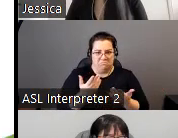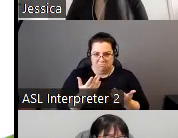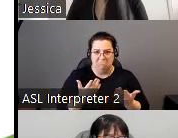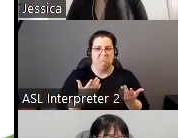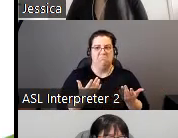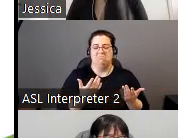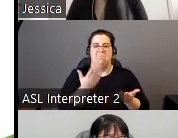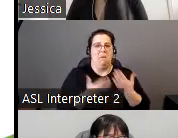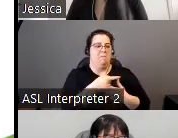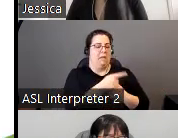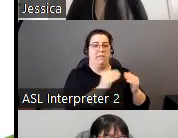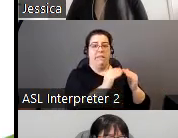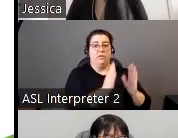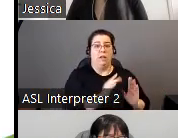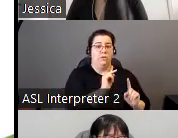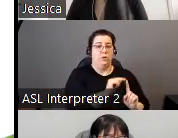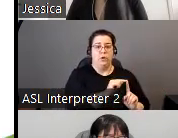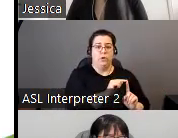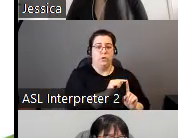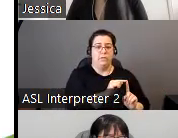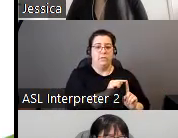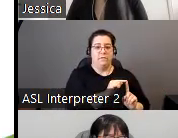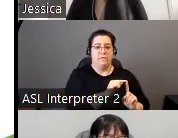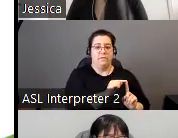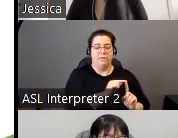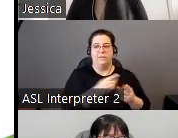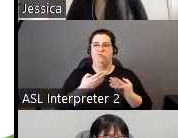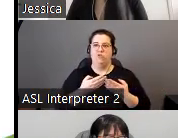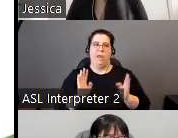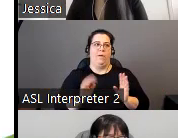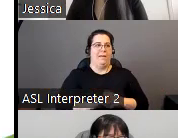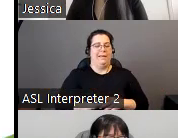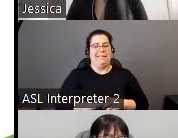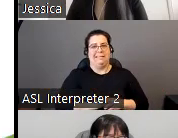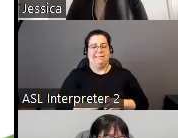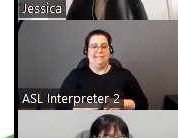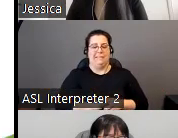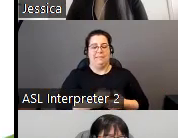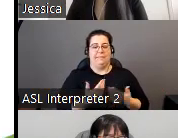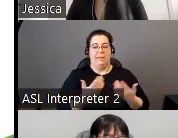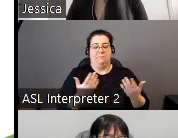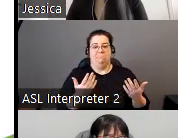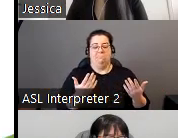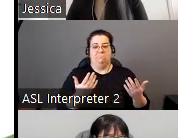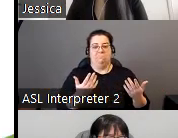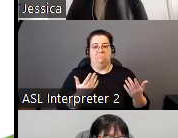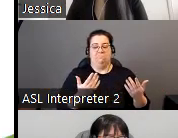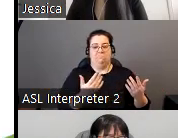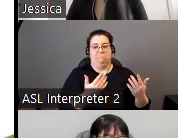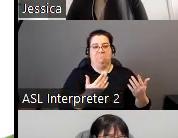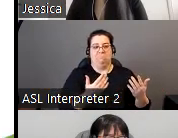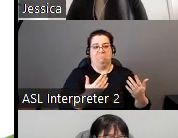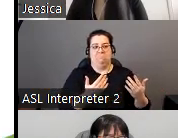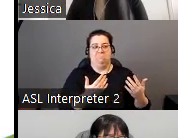their way to, let's say, I don't want to say generic, but like a shelter that is not just for older